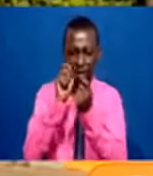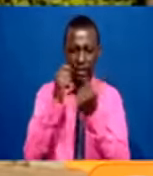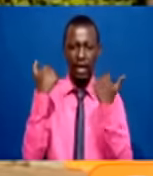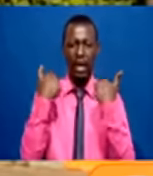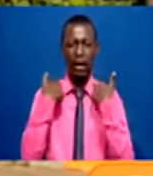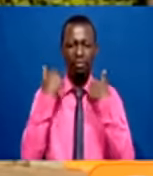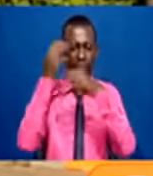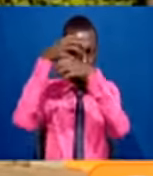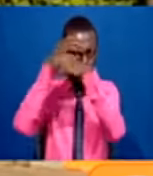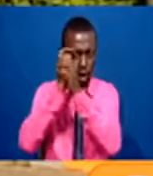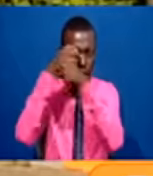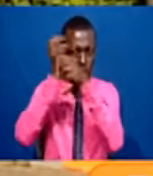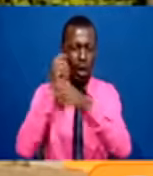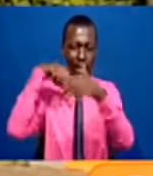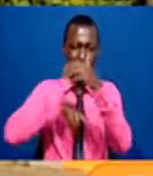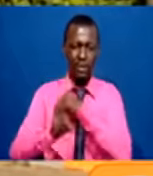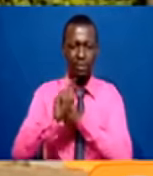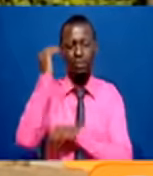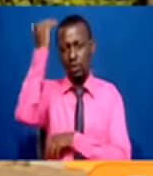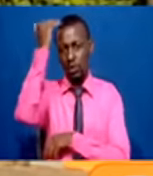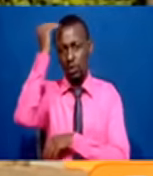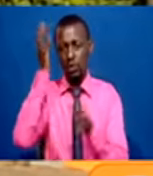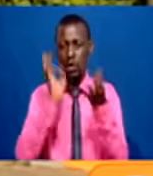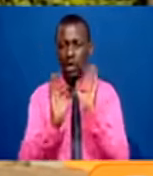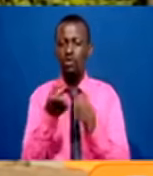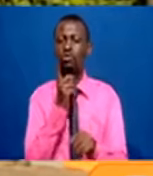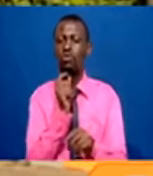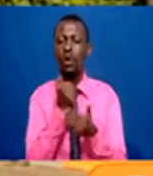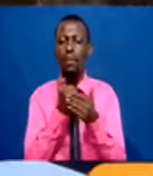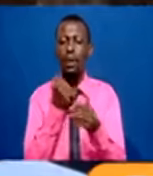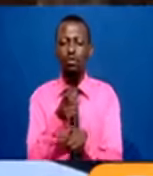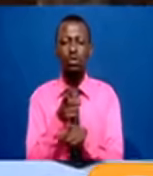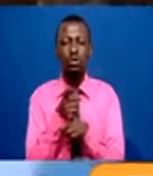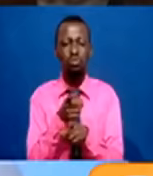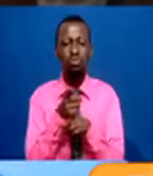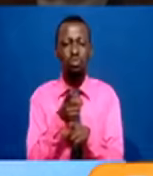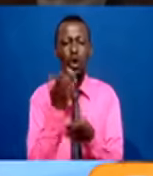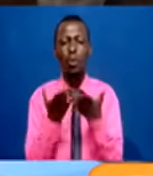investigation so that we can know exactly, like, if the boy was molested or not.